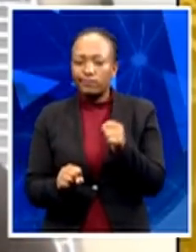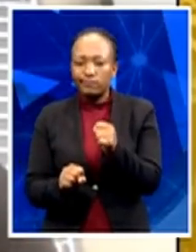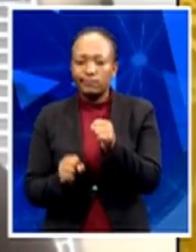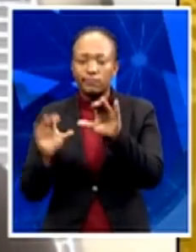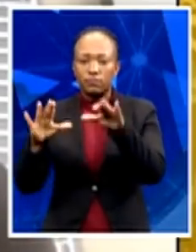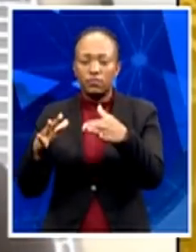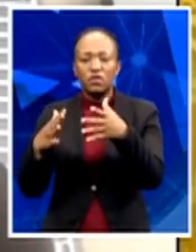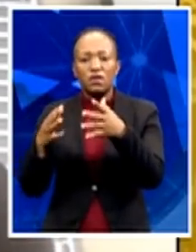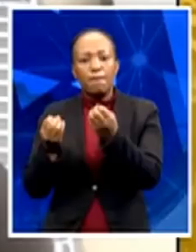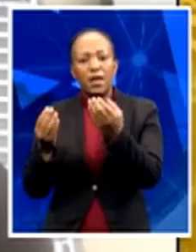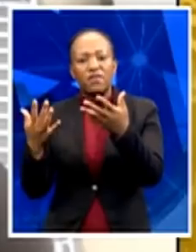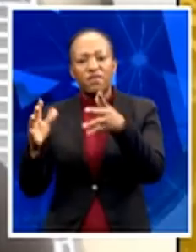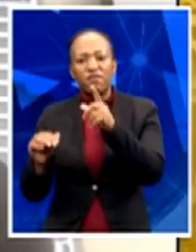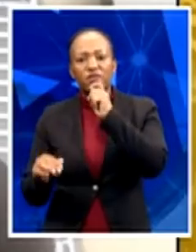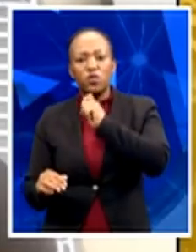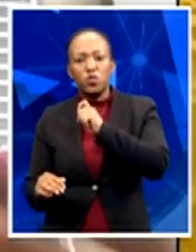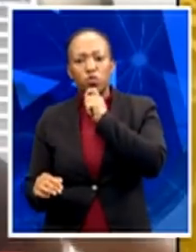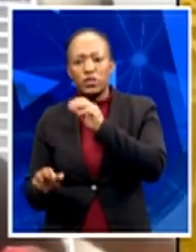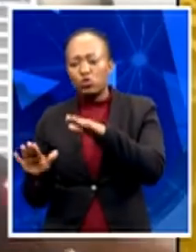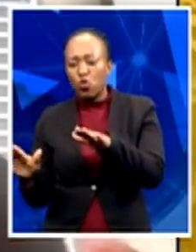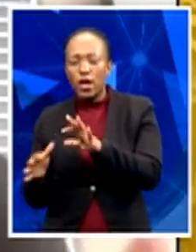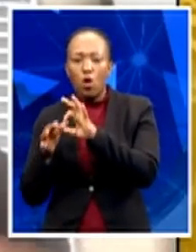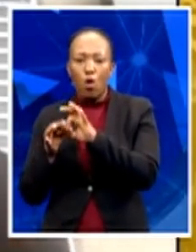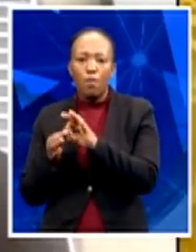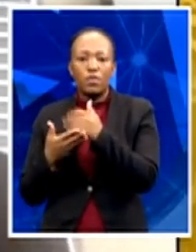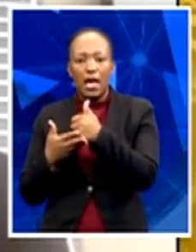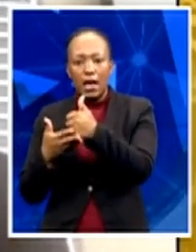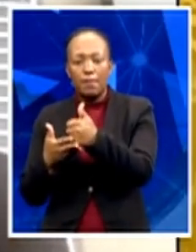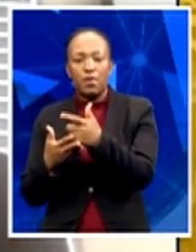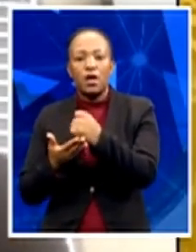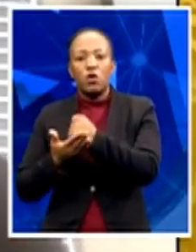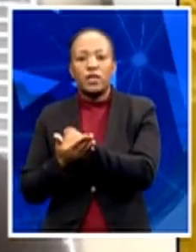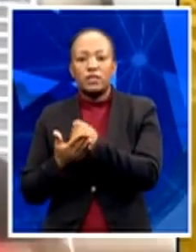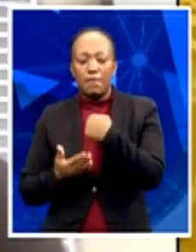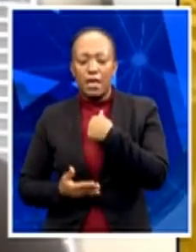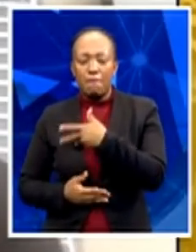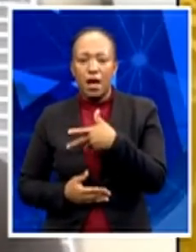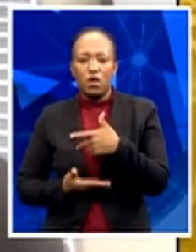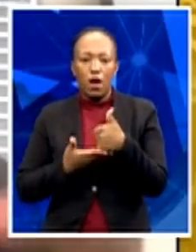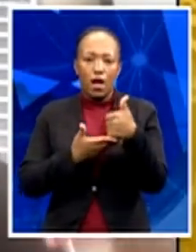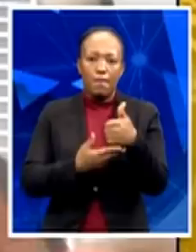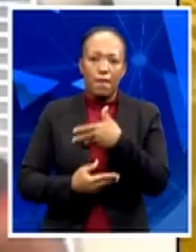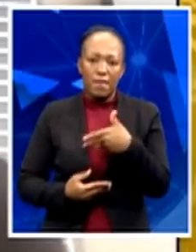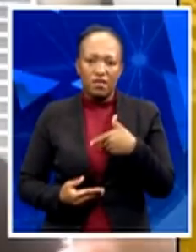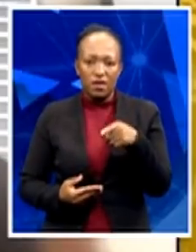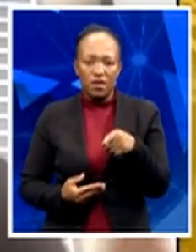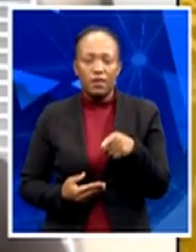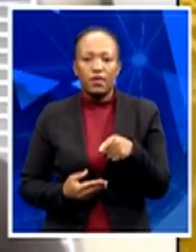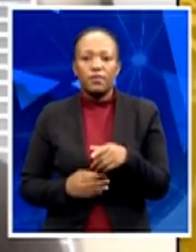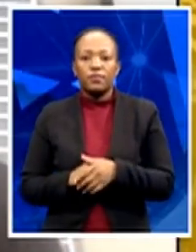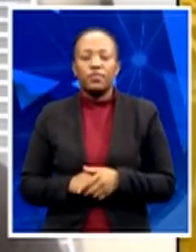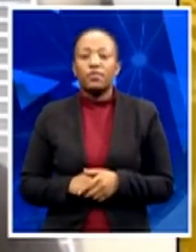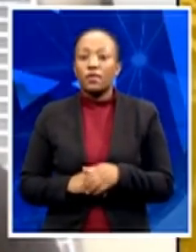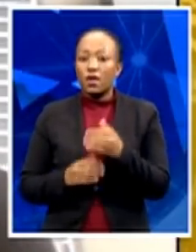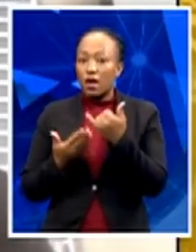in home. For example, I would have registered my mother. So that is what we are picking up. Hence, some of the provinces and most of them now